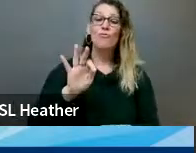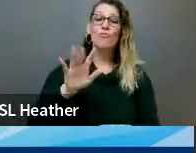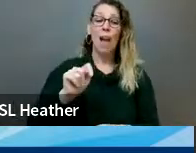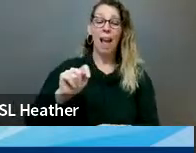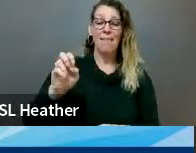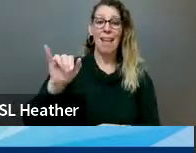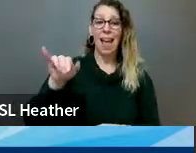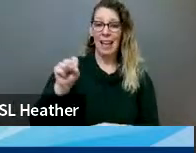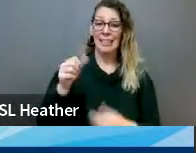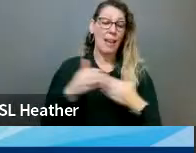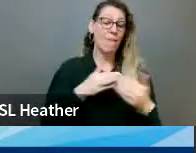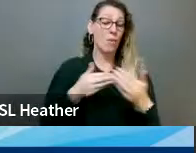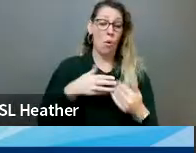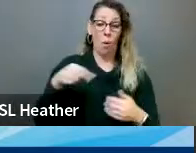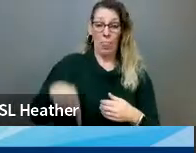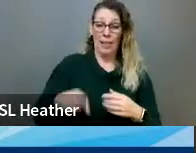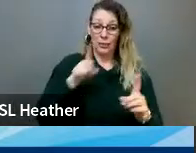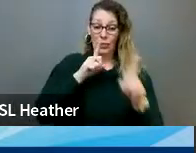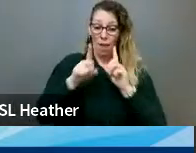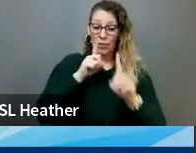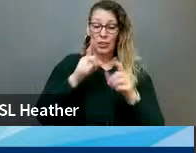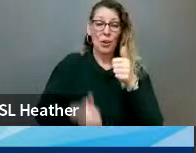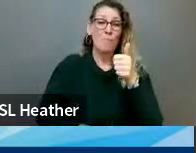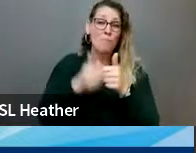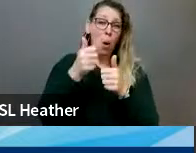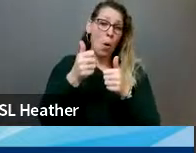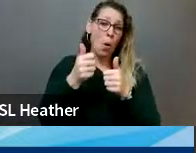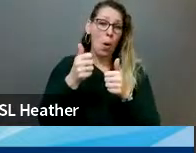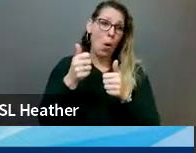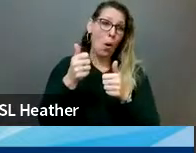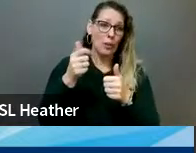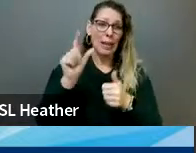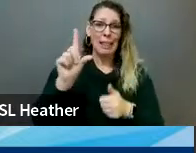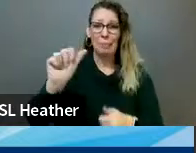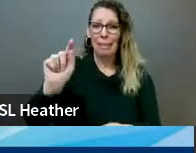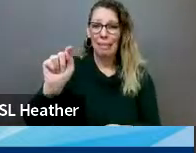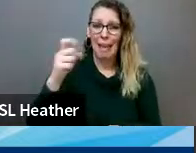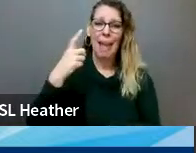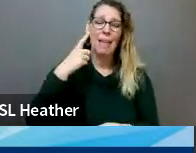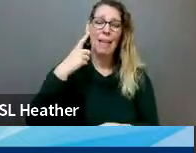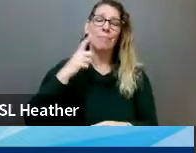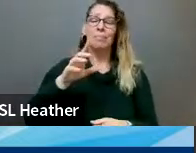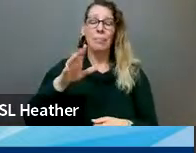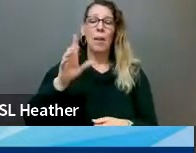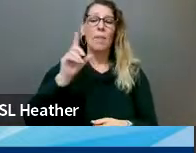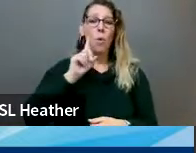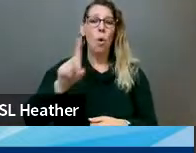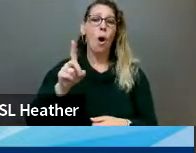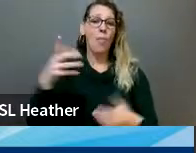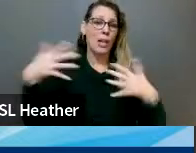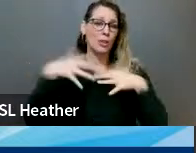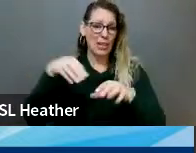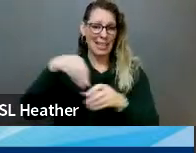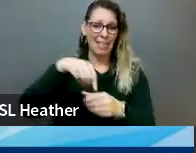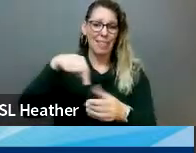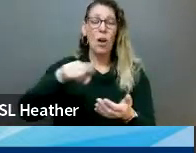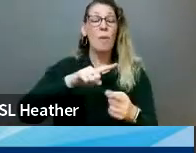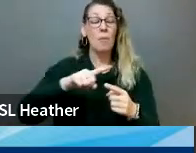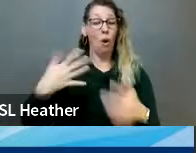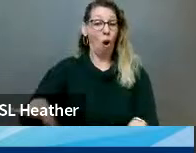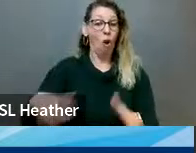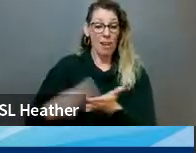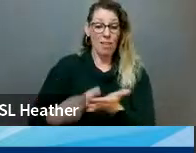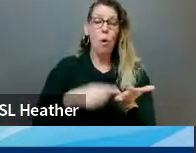though this conversation sort of mostly is a little bit late for sort of integration in there, some of these ideas we've been talking about are already going